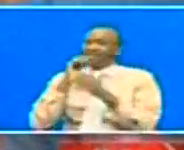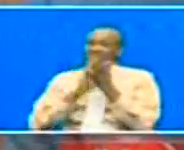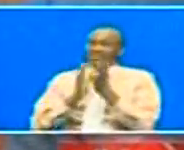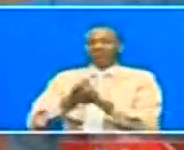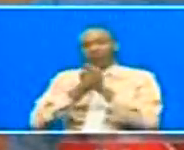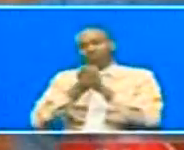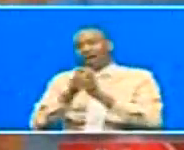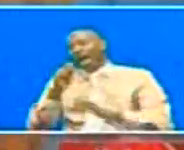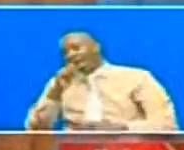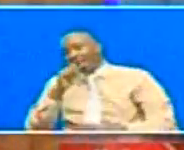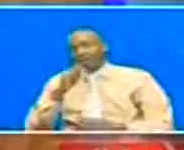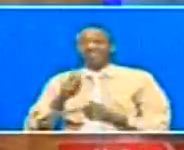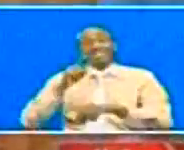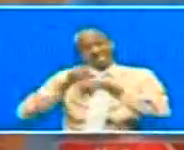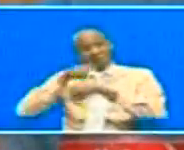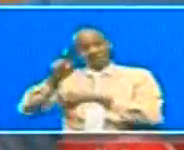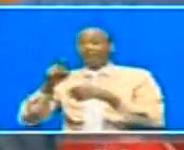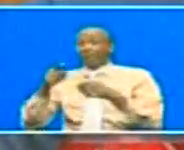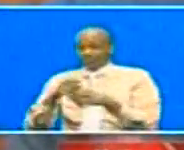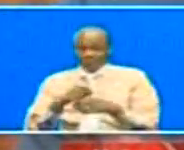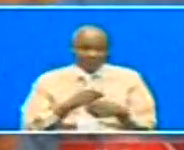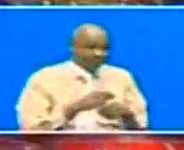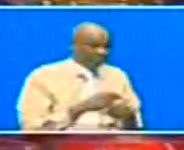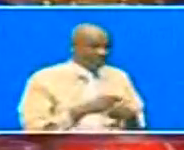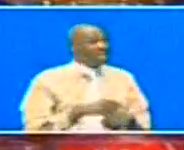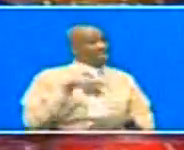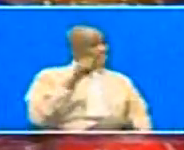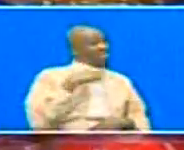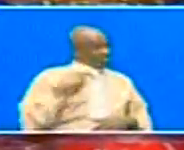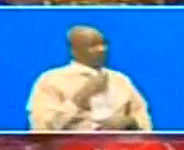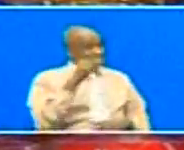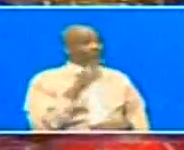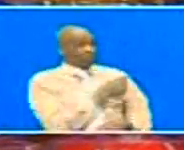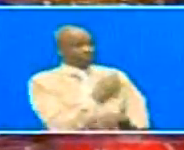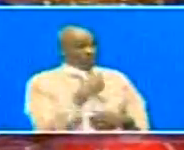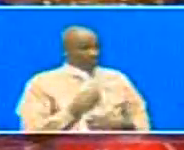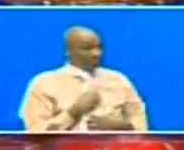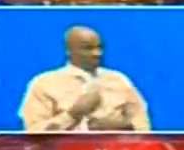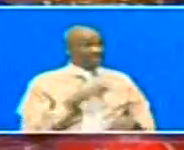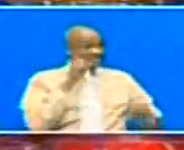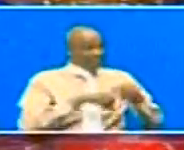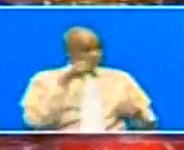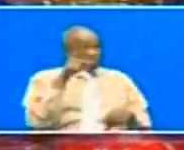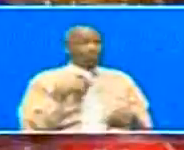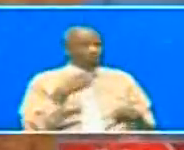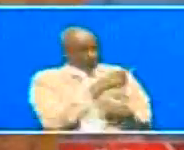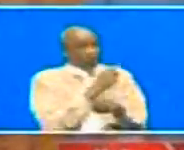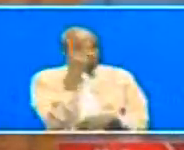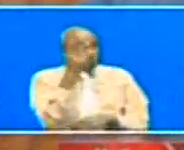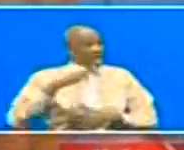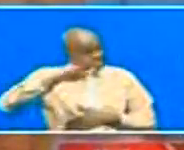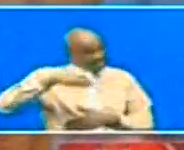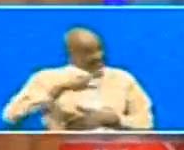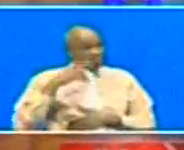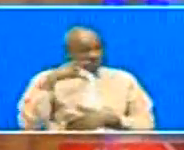know, when you are in hospital, Jeff, have you ever been to a hospital? Two places. Touch wood, no. Two places where you